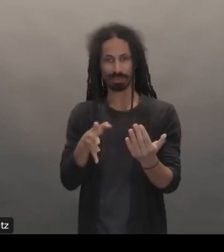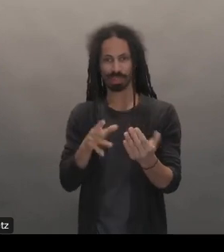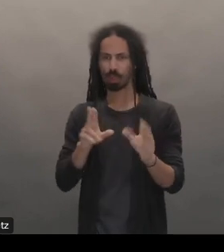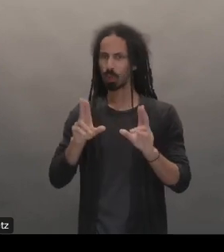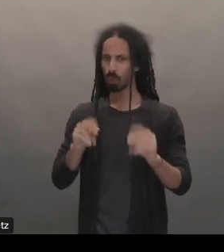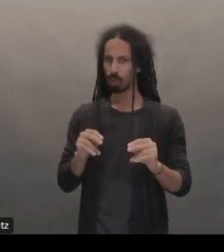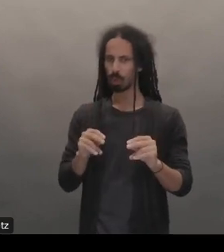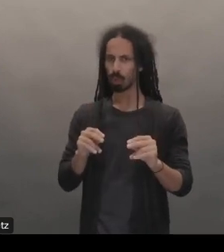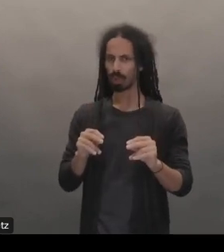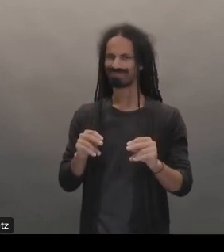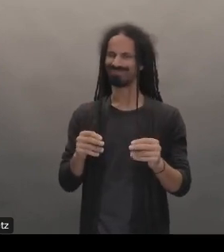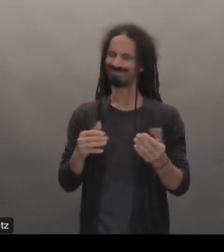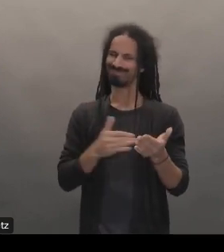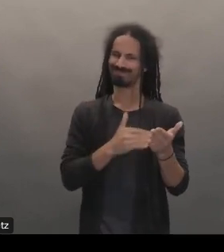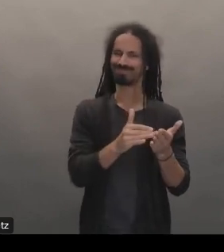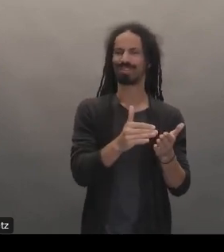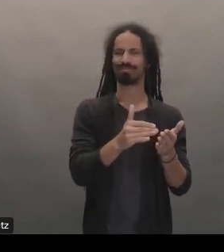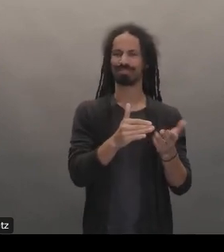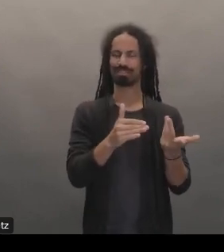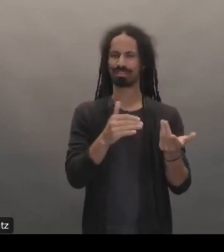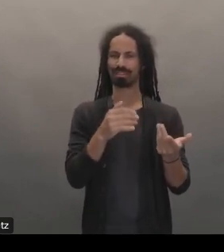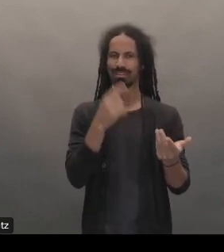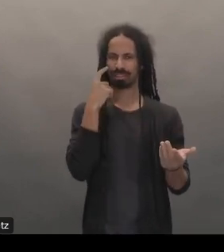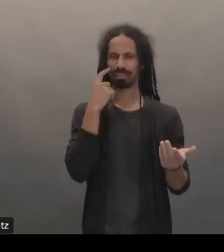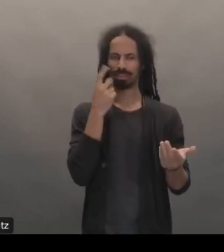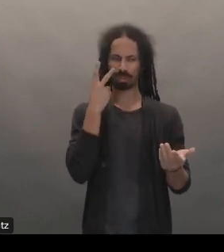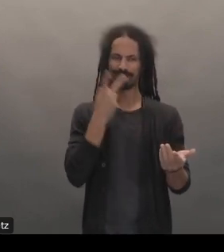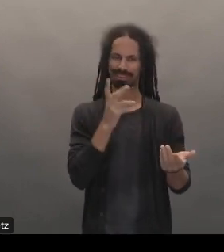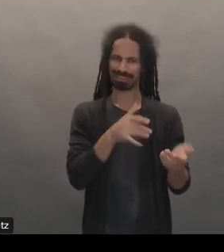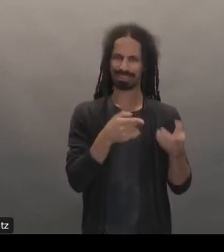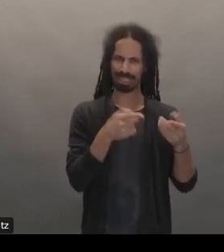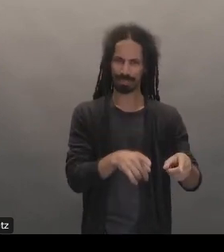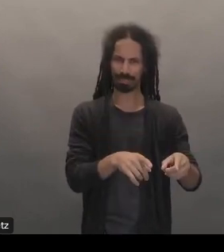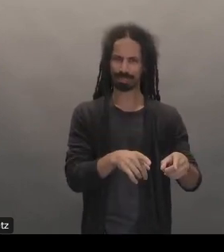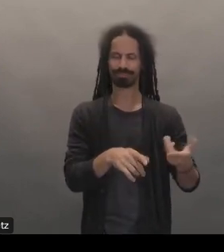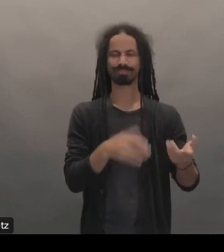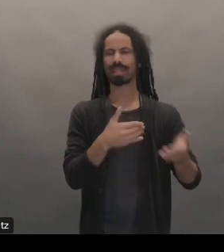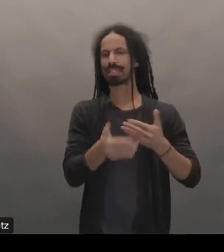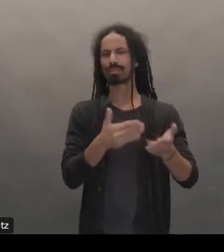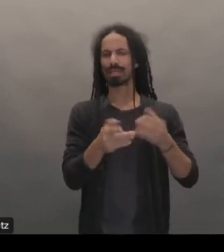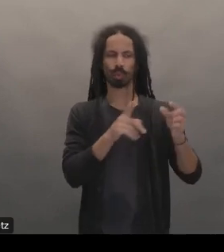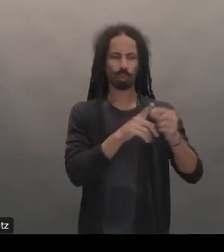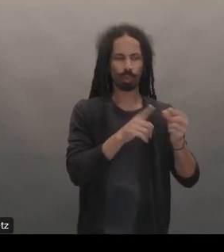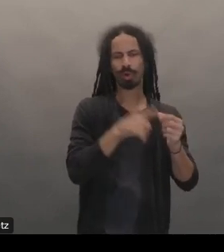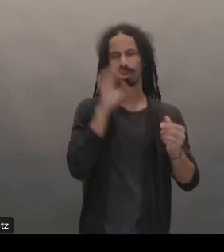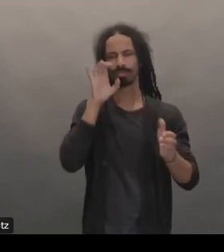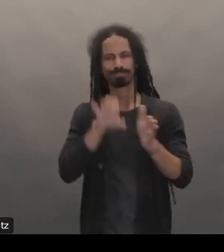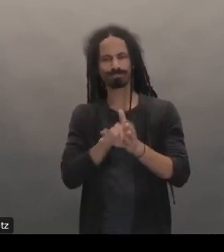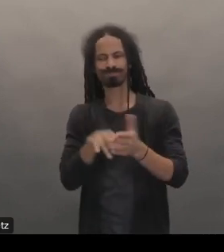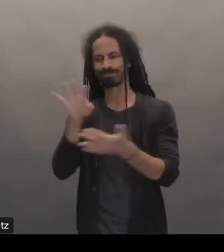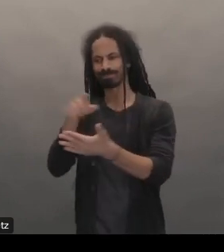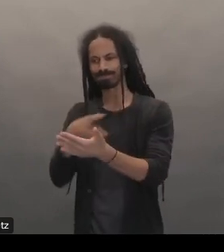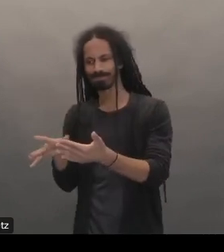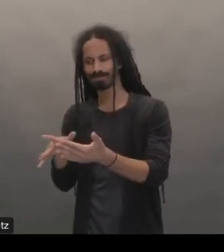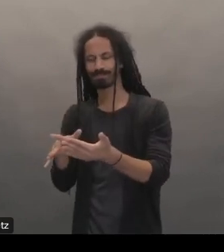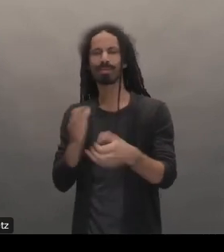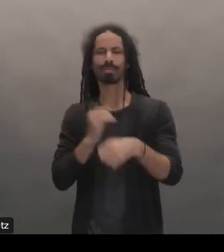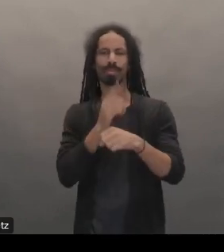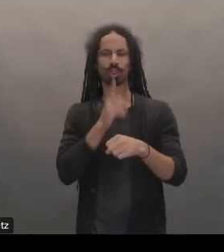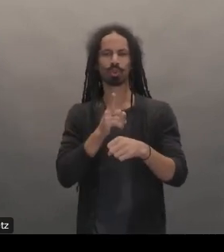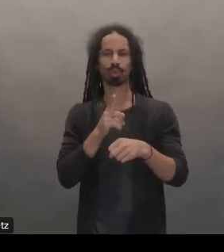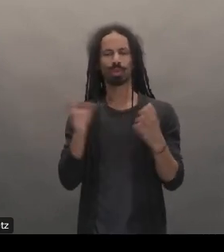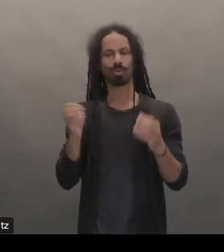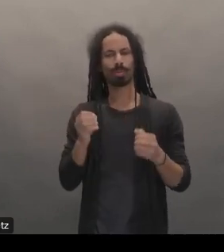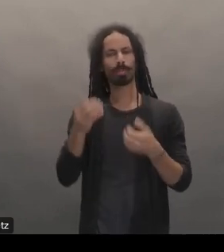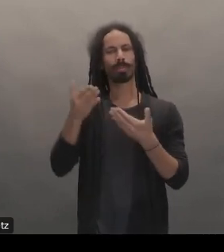to make sure that any information we use, not just words, right? If we're using pictures or tables or words, we are providing that